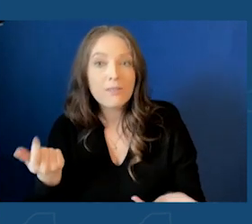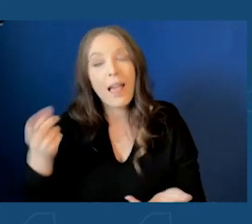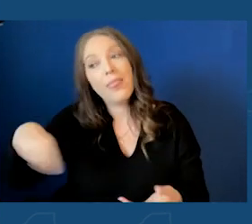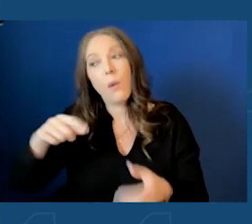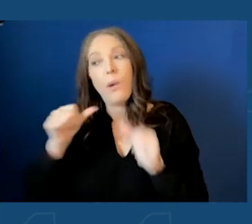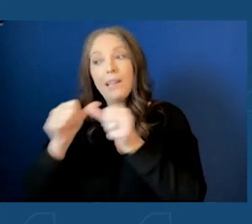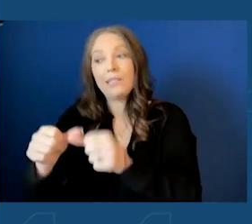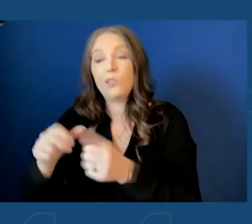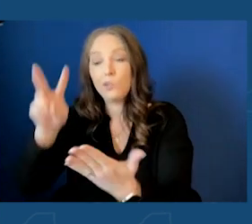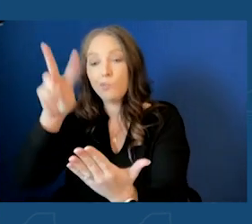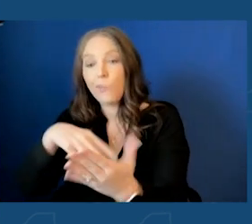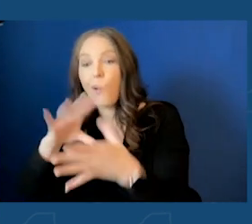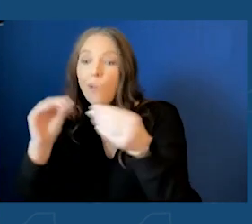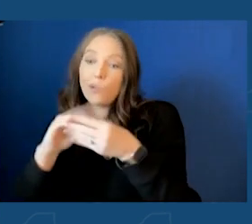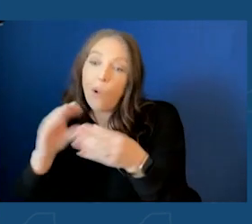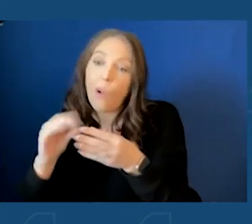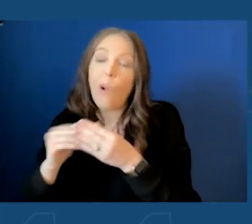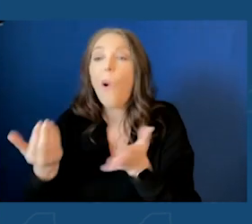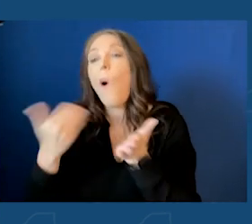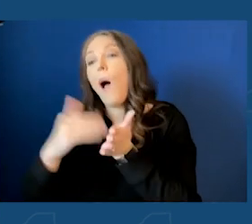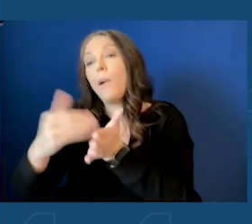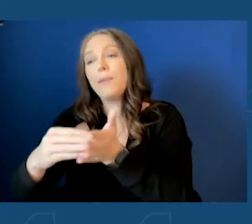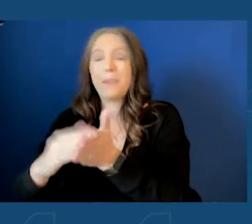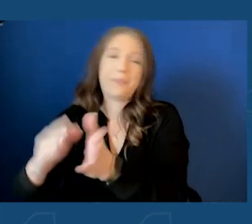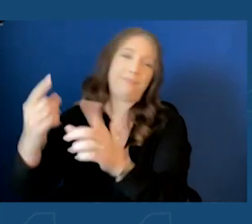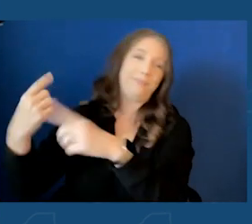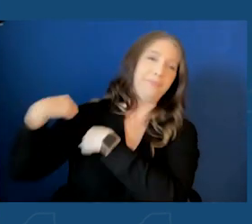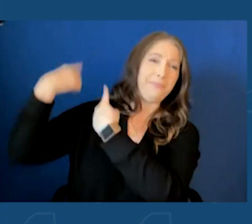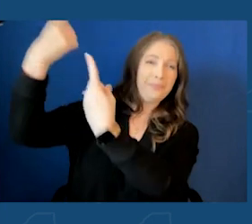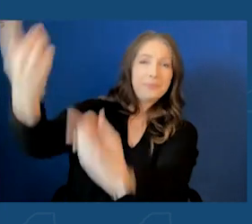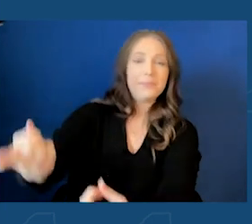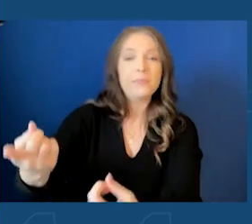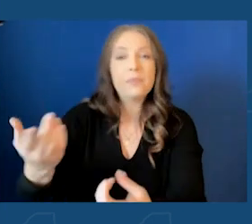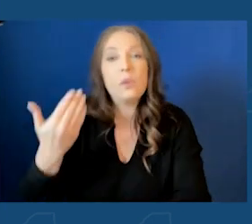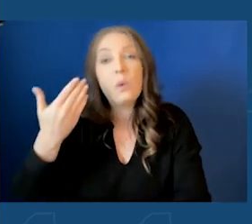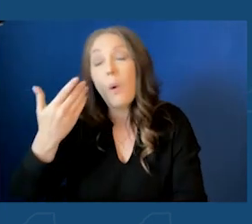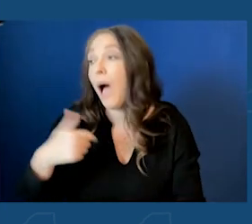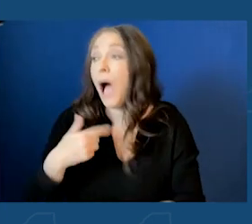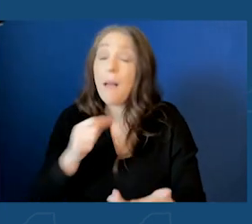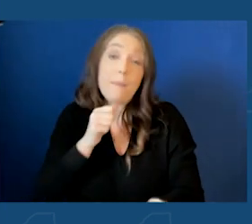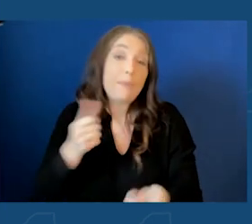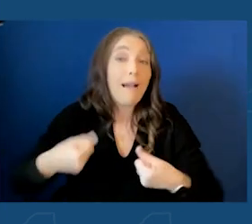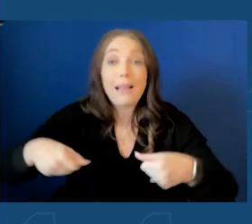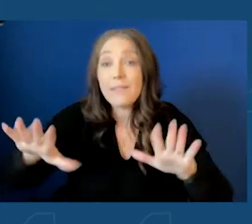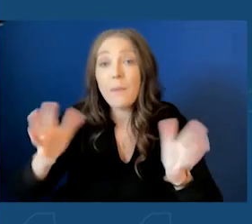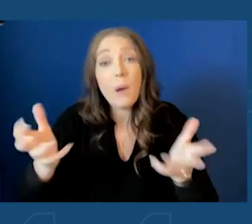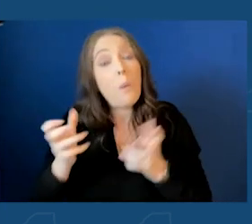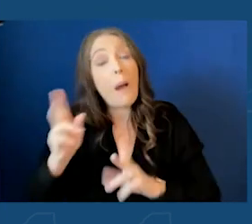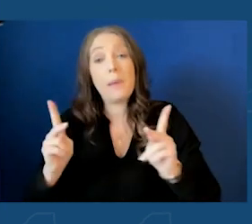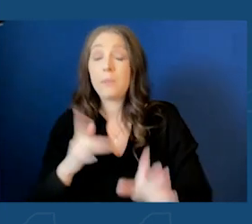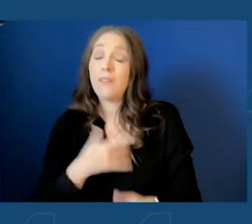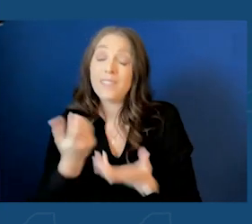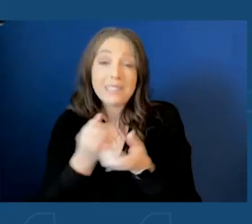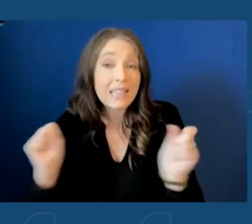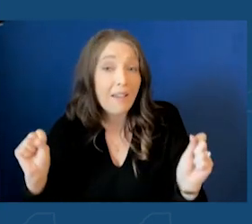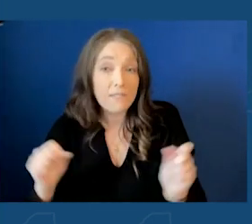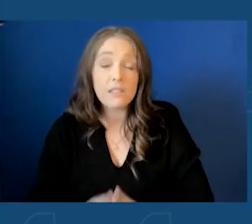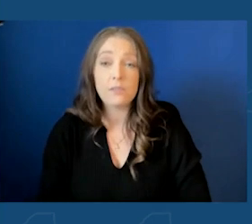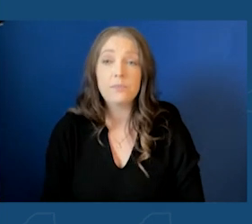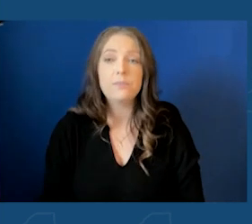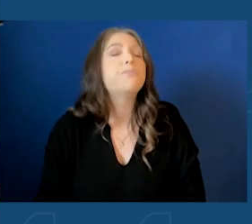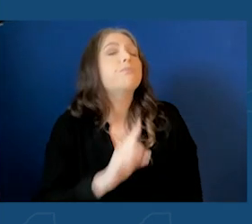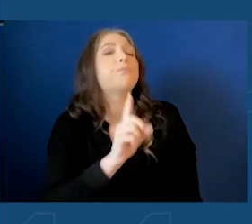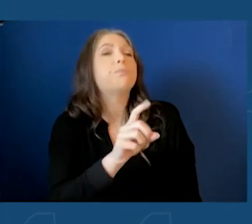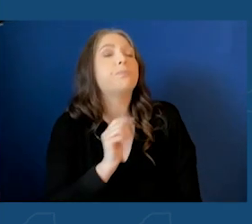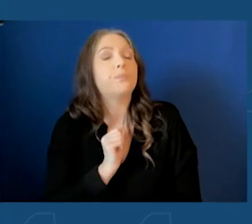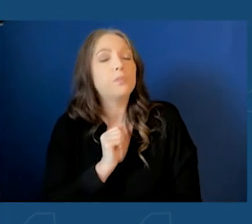keep focusing on it. I'm not giving up on this. I want people to feel safer in this city. Here's the question. Do you think if you were able to